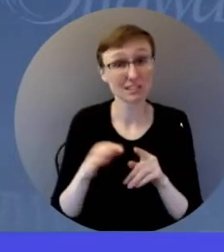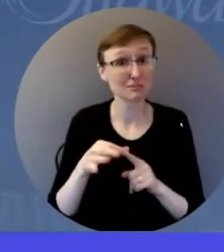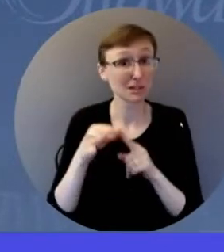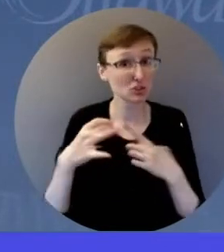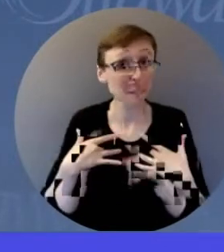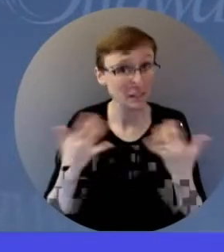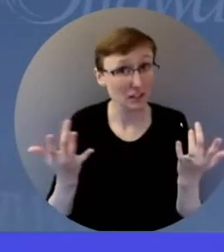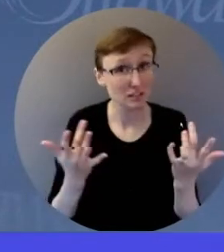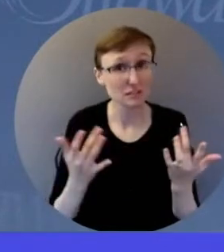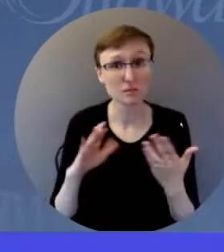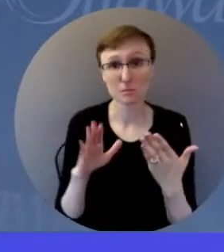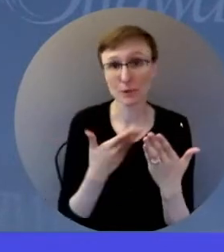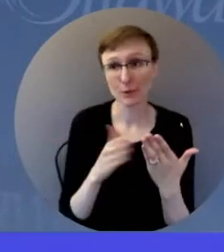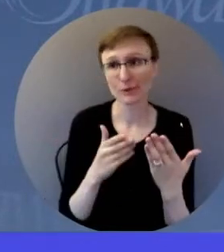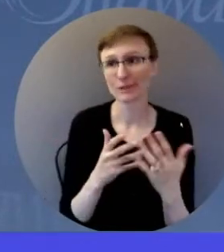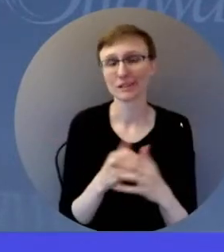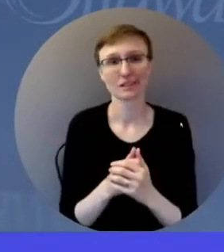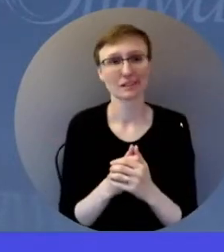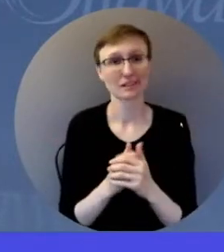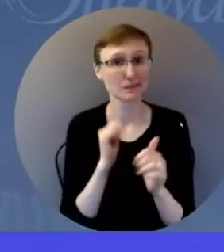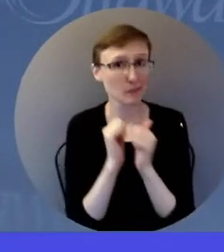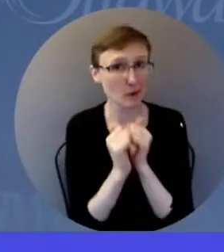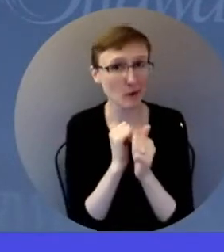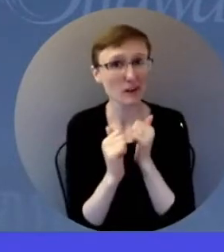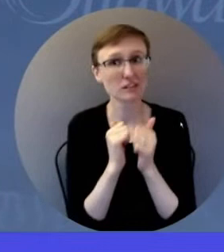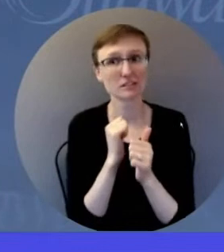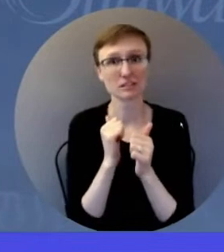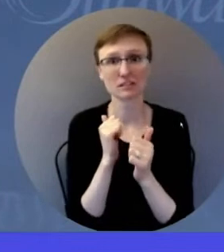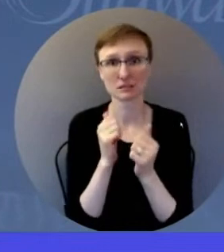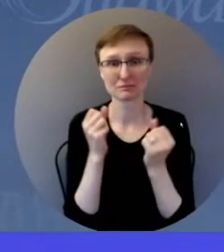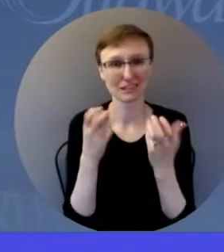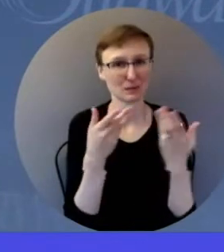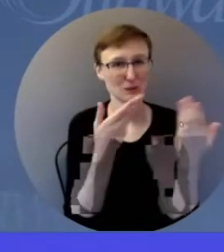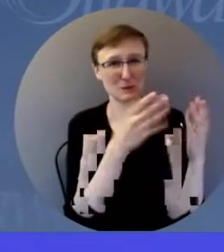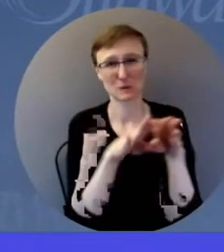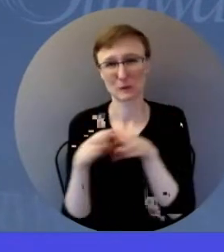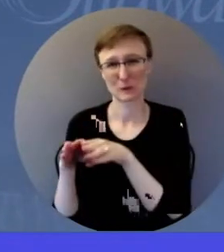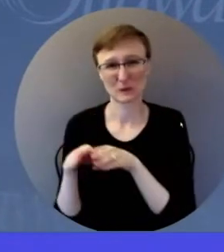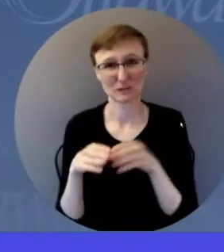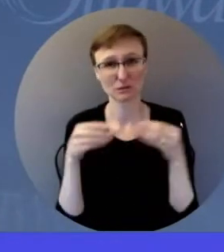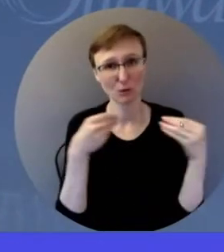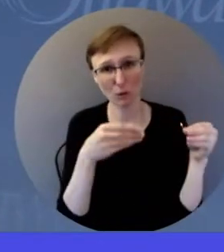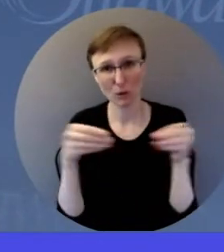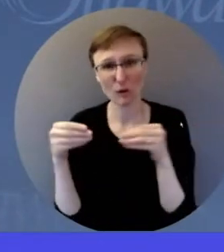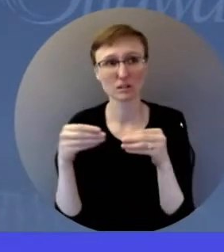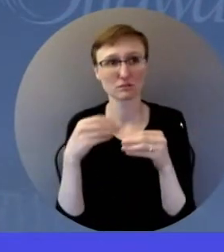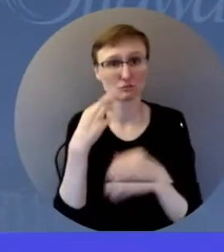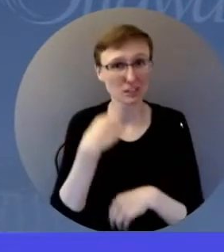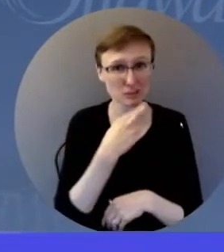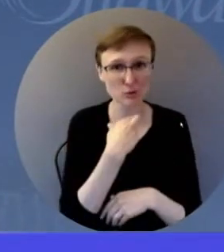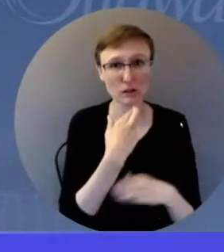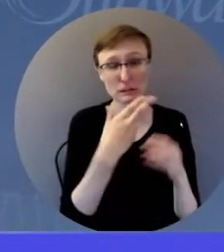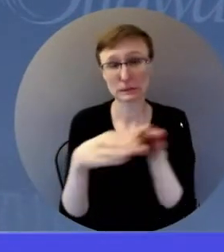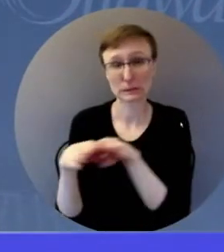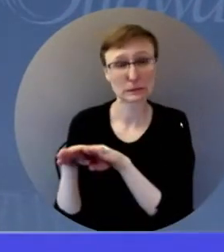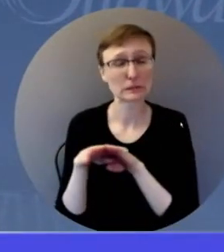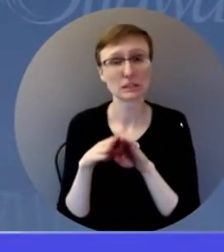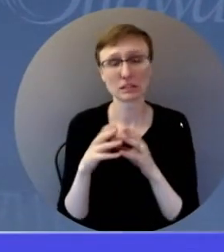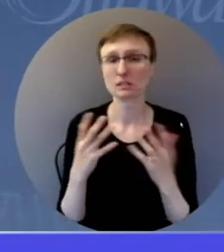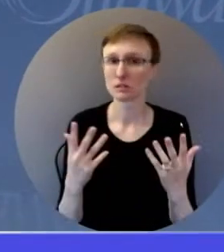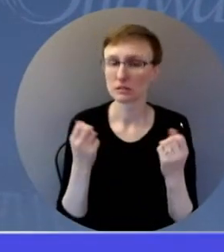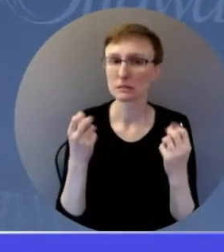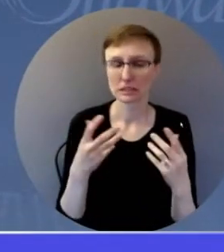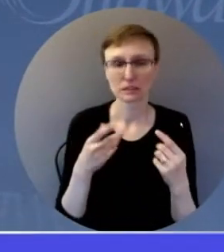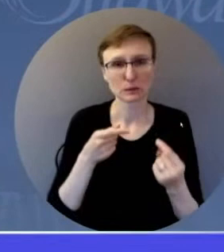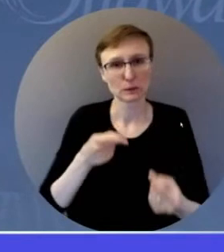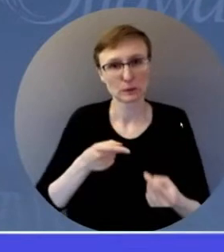concerts, sporting events, and retail all hurting, and restaurants as well. So I'm